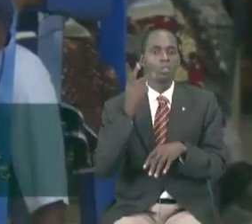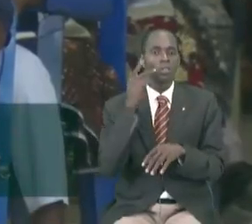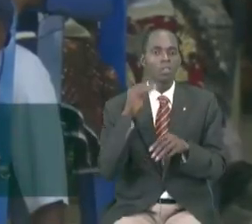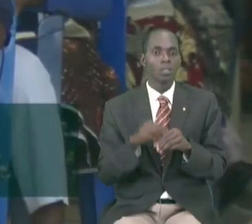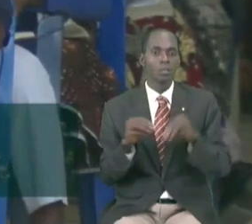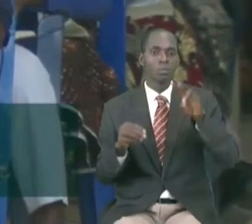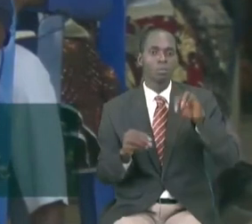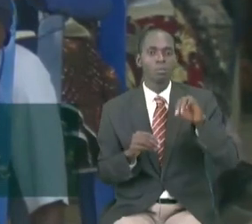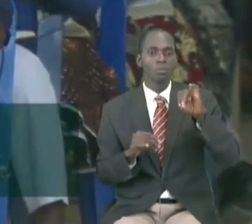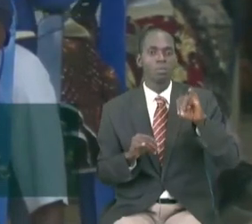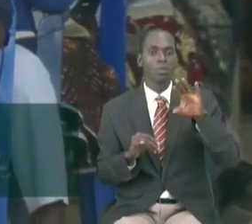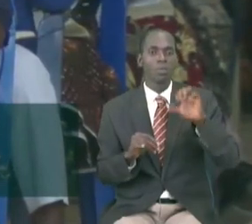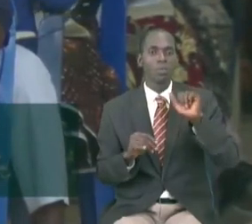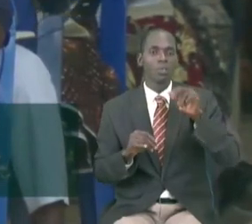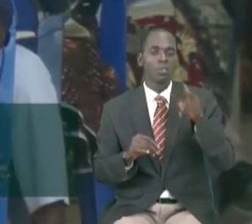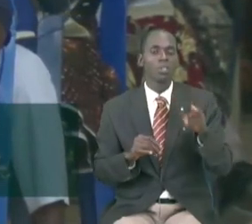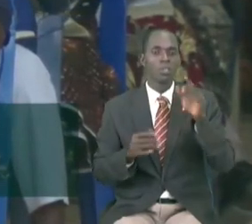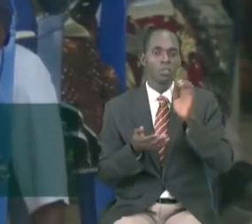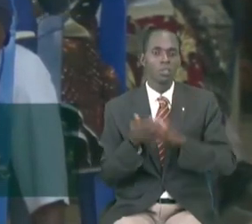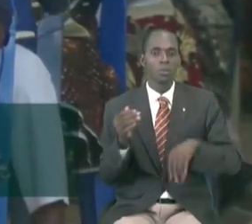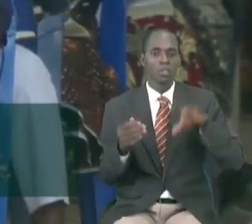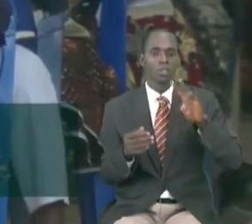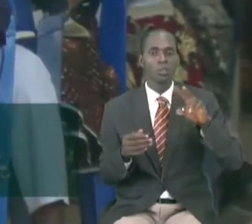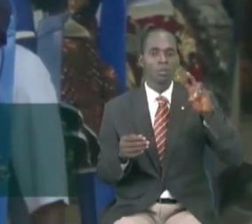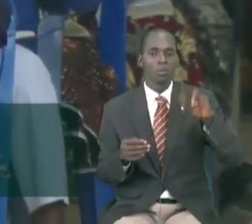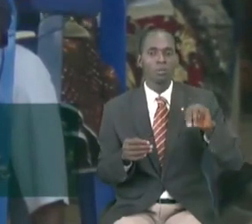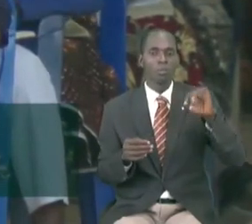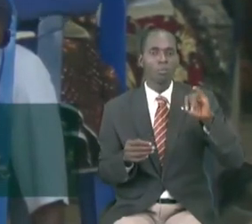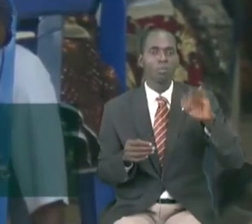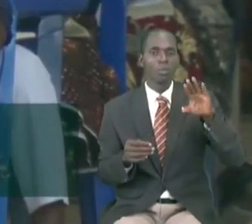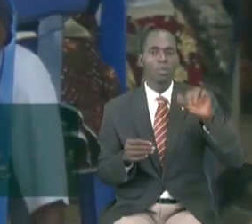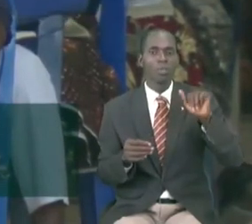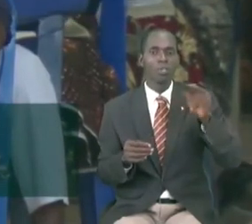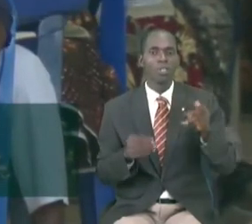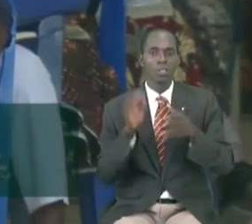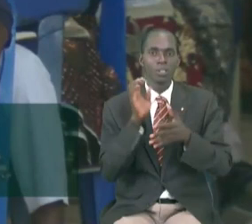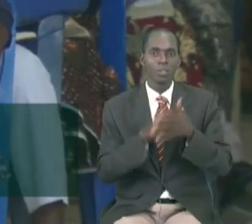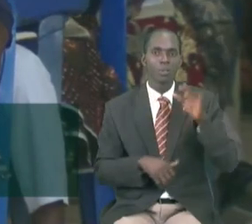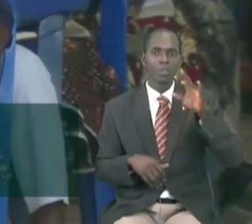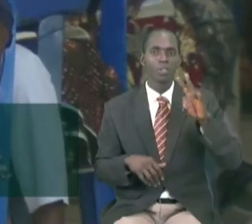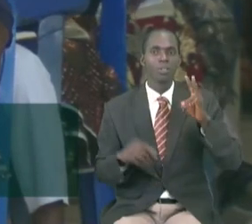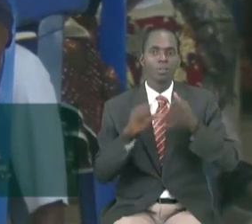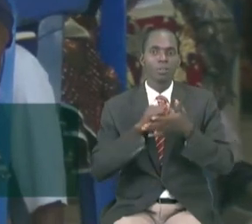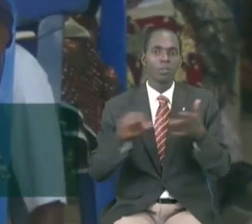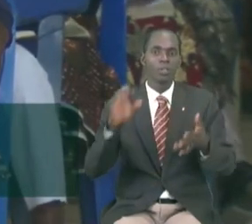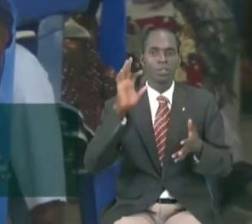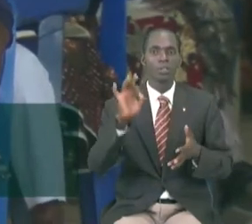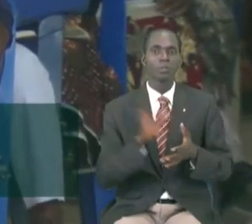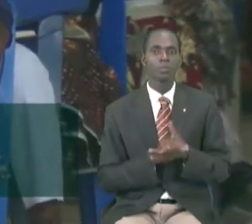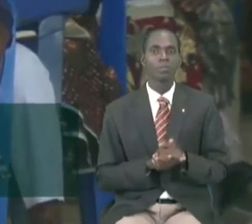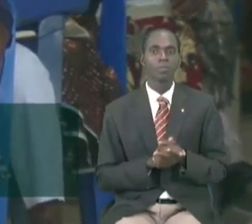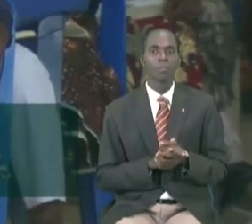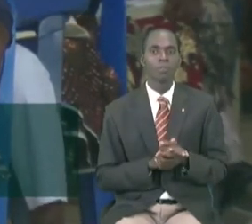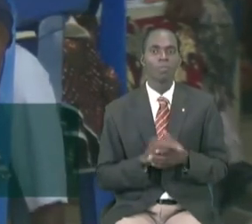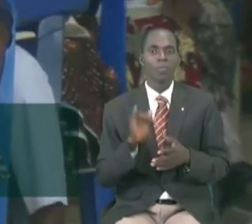at verse 9. I will bear the indignation of the Lord. I understand. I'll bear